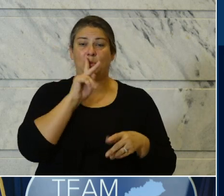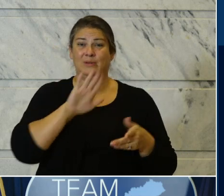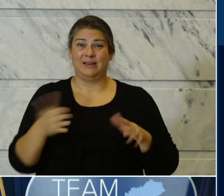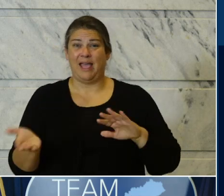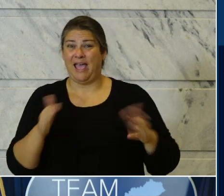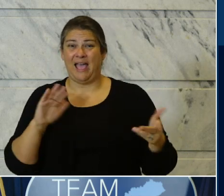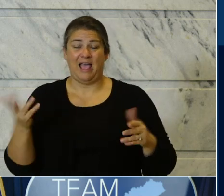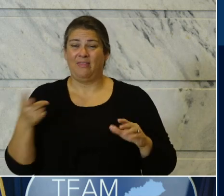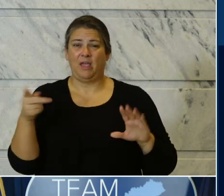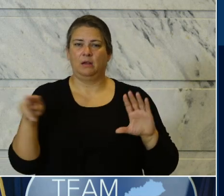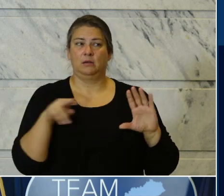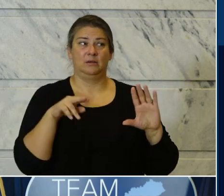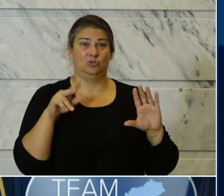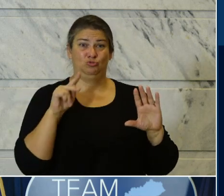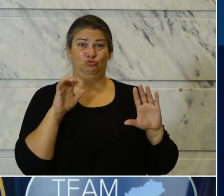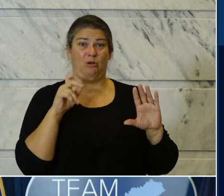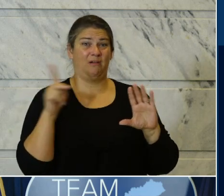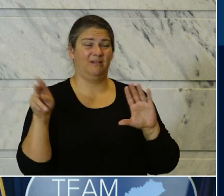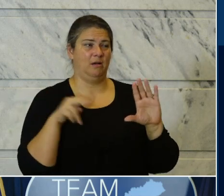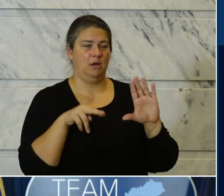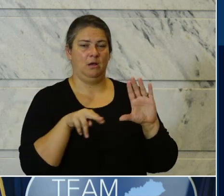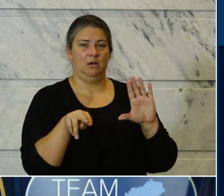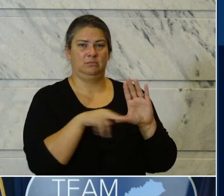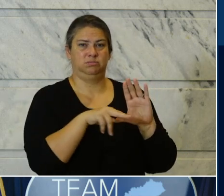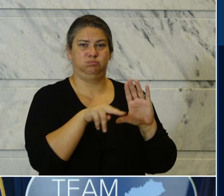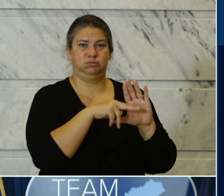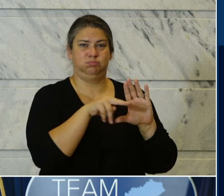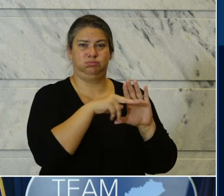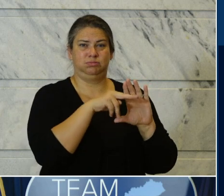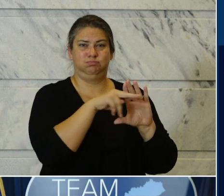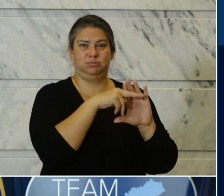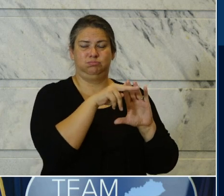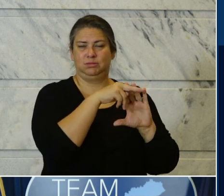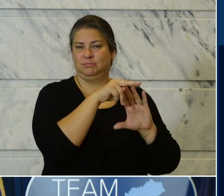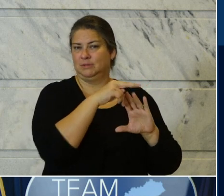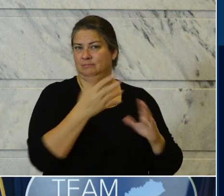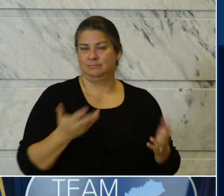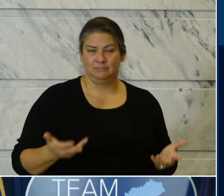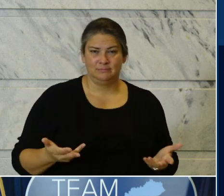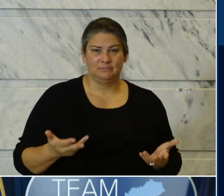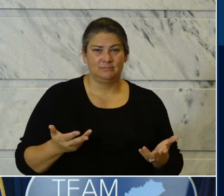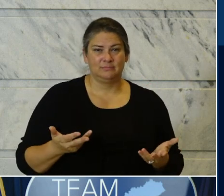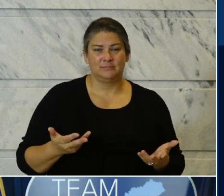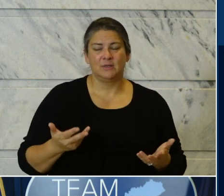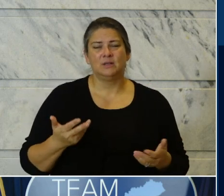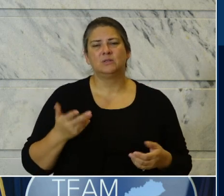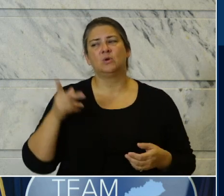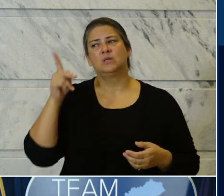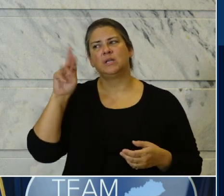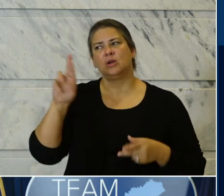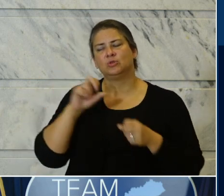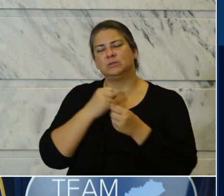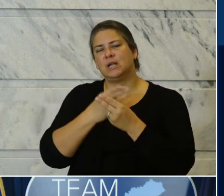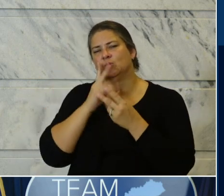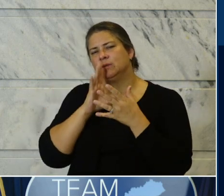We must act, and like Dr. Stack will talk about, it's not